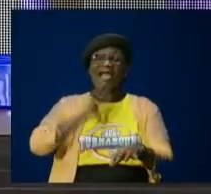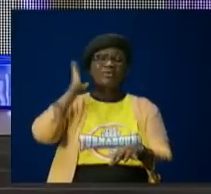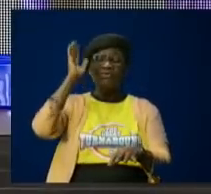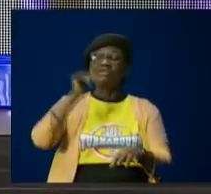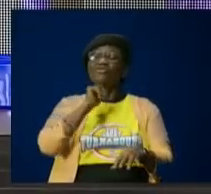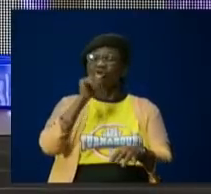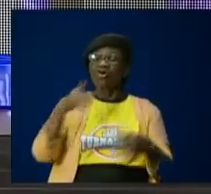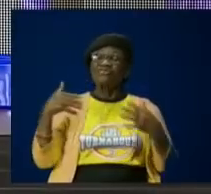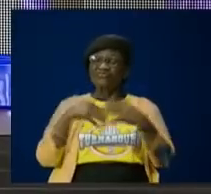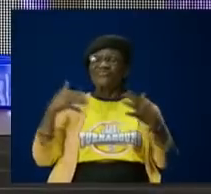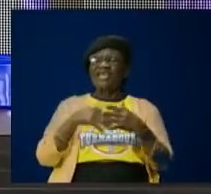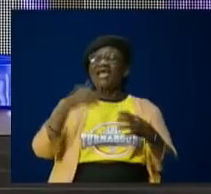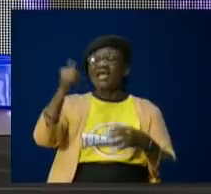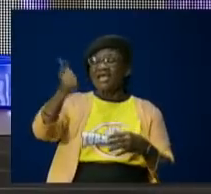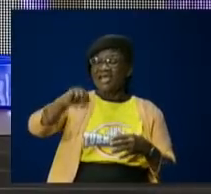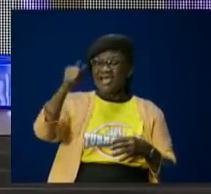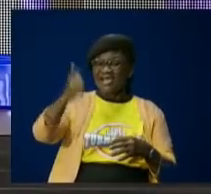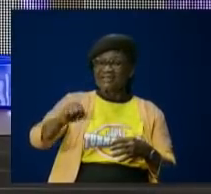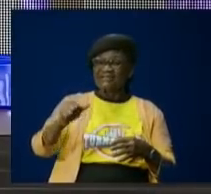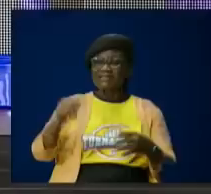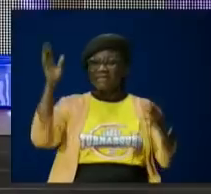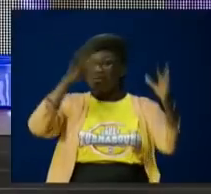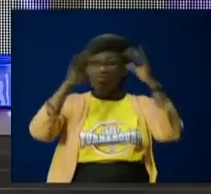that Christ is in my boat.